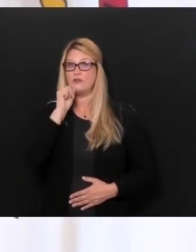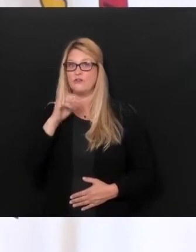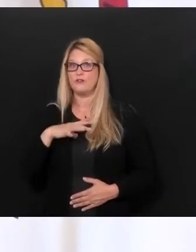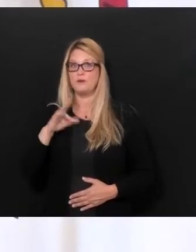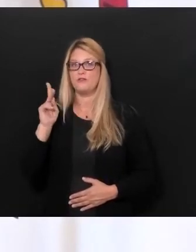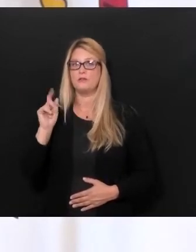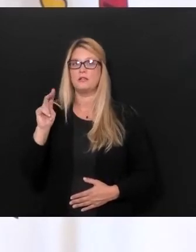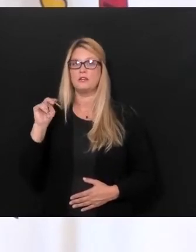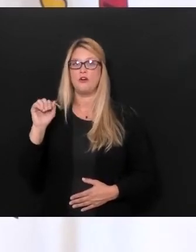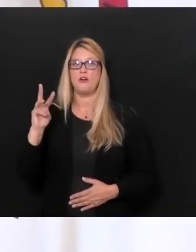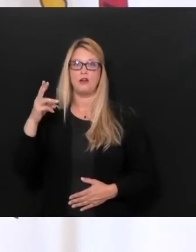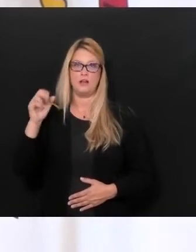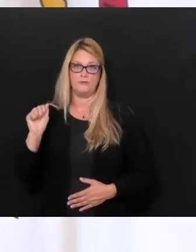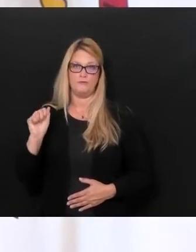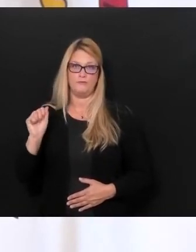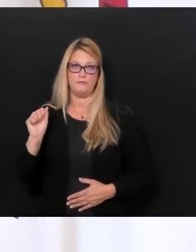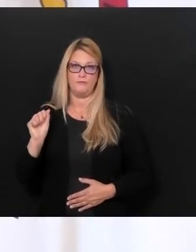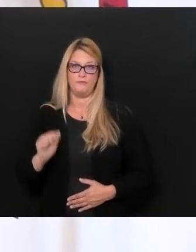from Kanawha County.